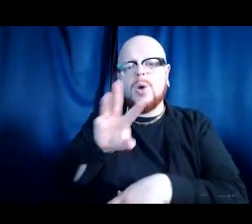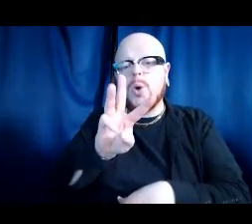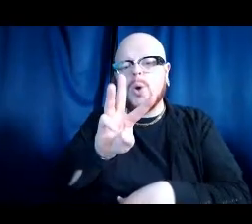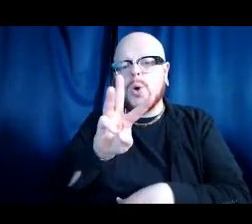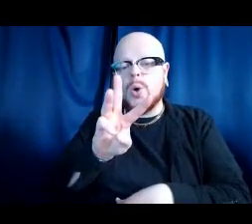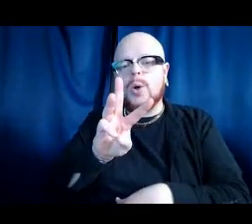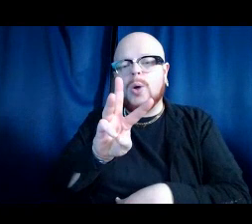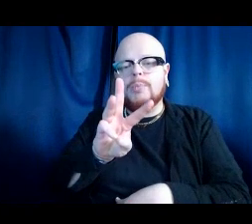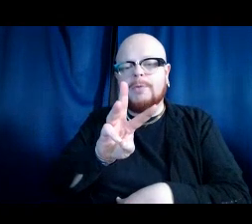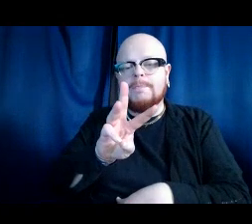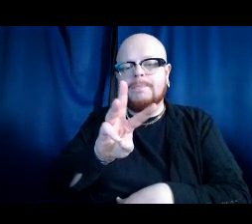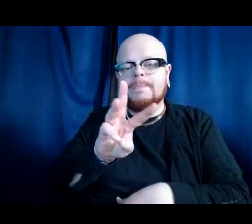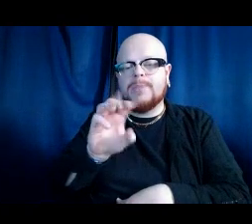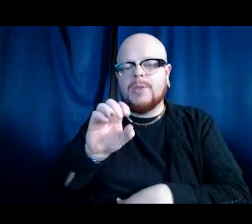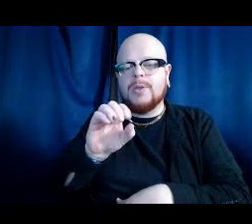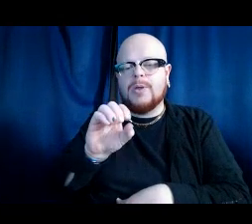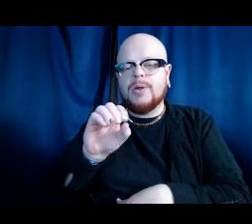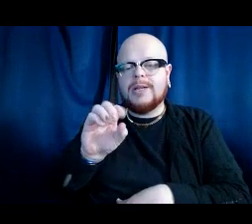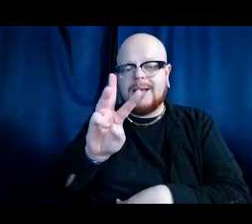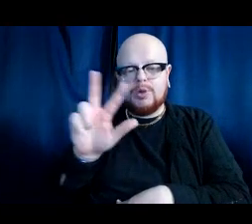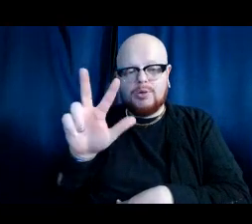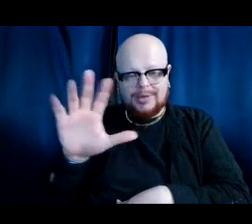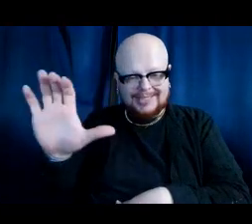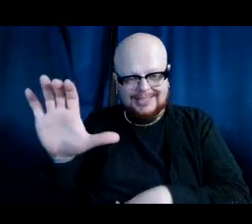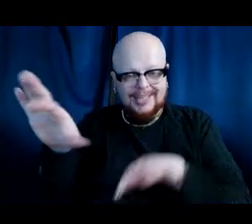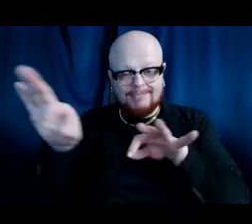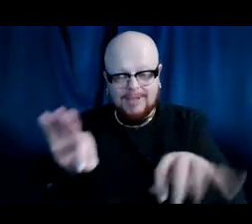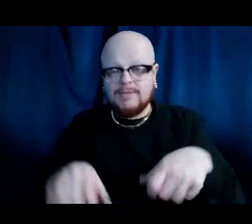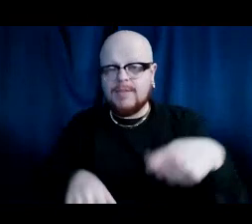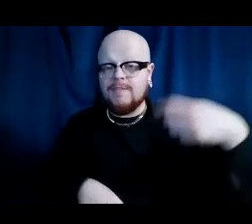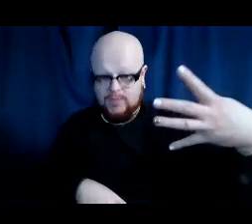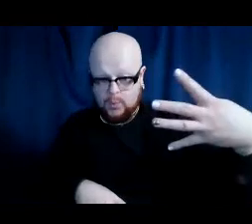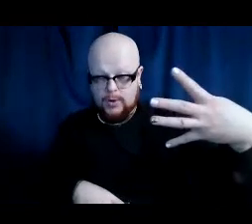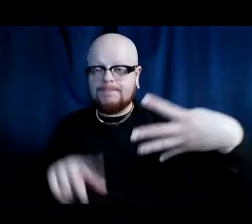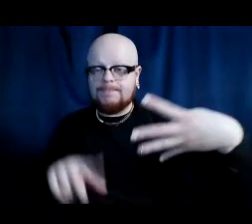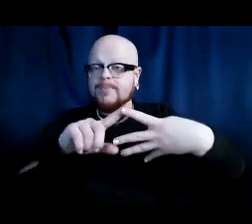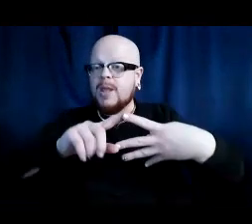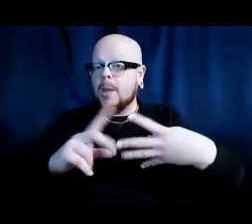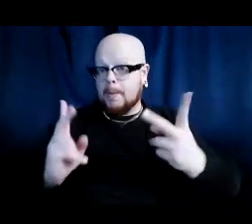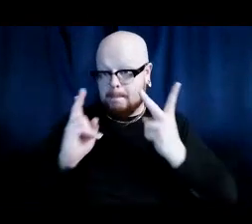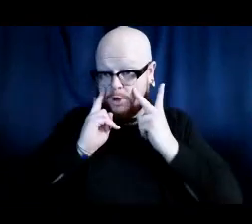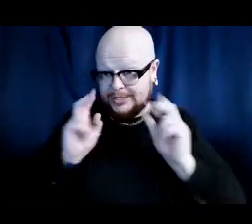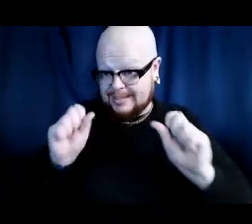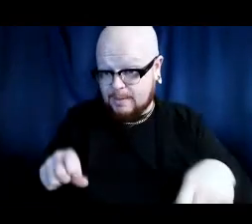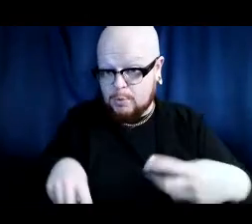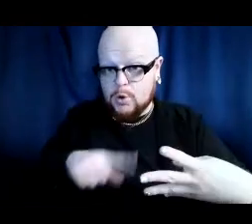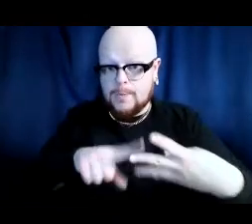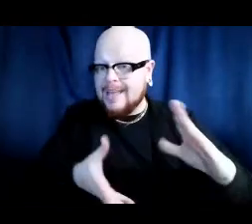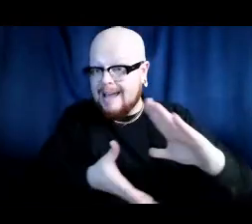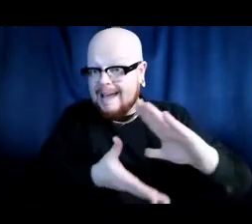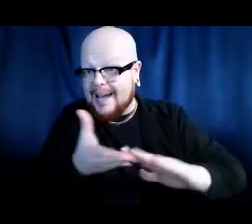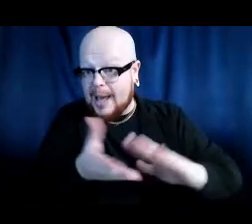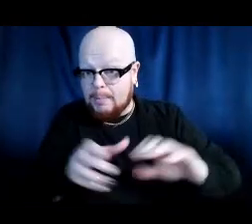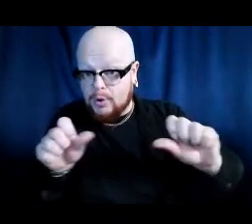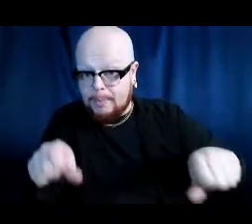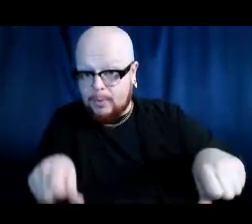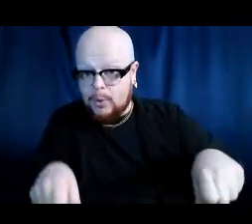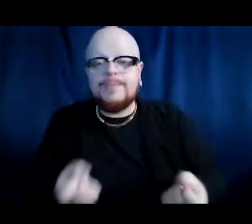4 principles of accessibility, which include perceivable, operable, understandable, and robust.